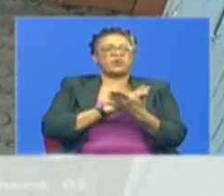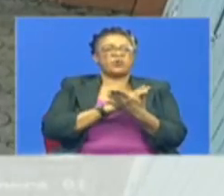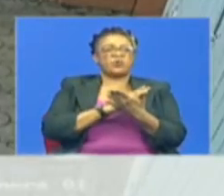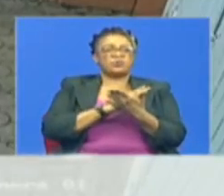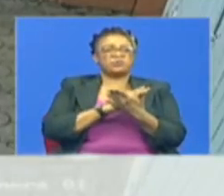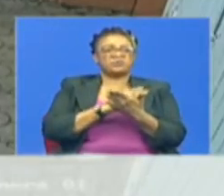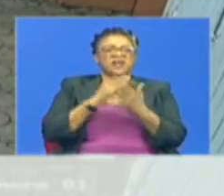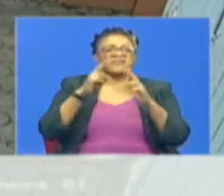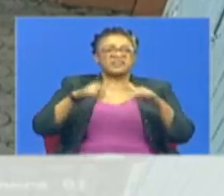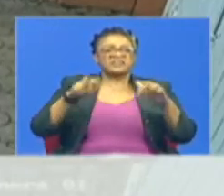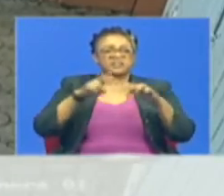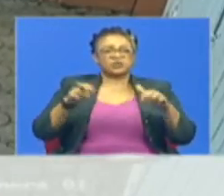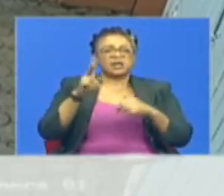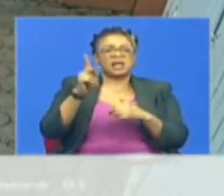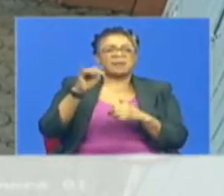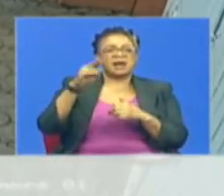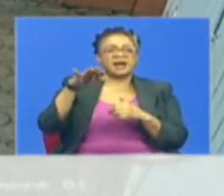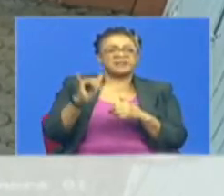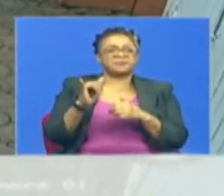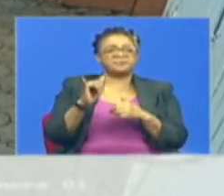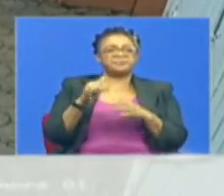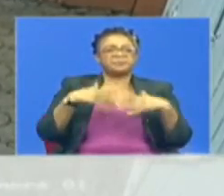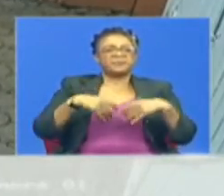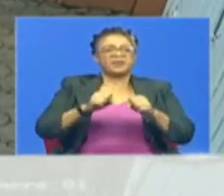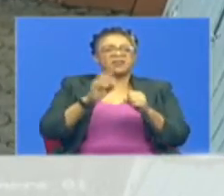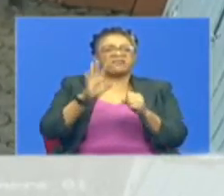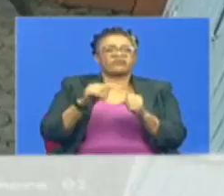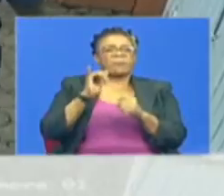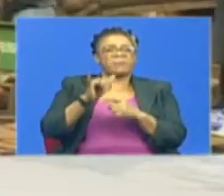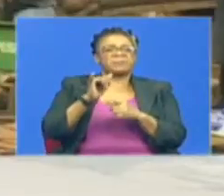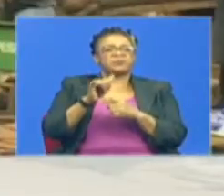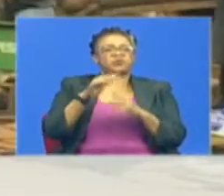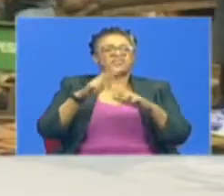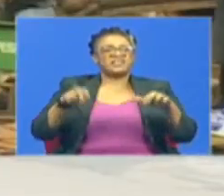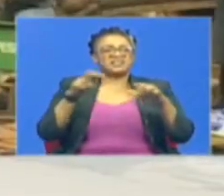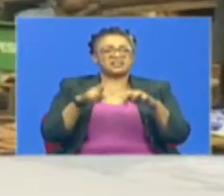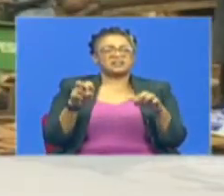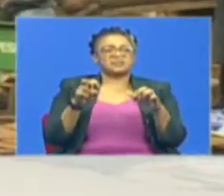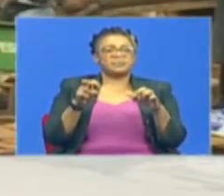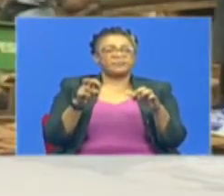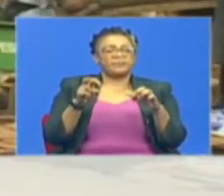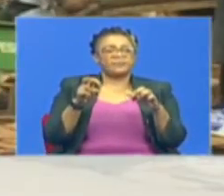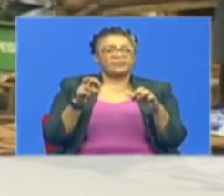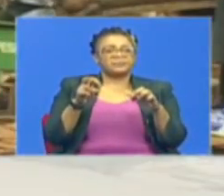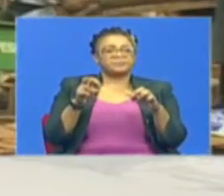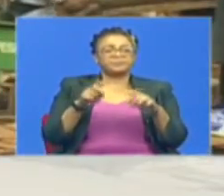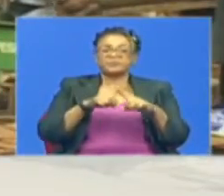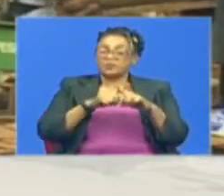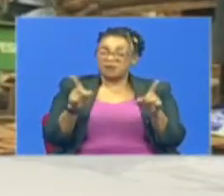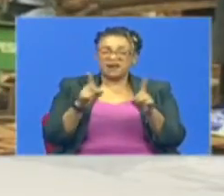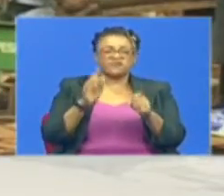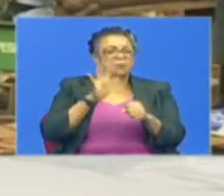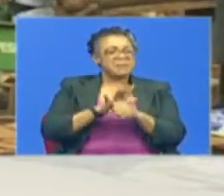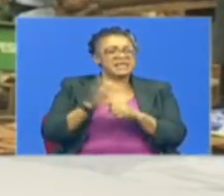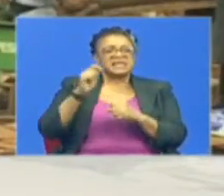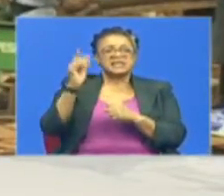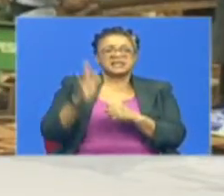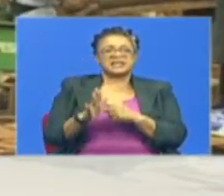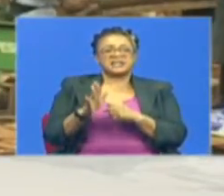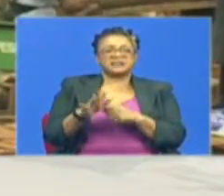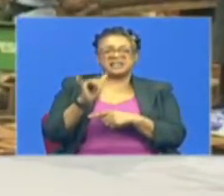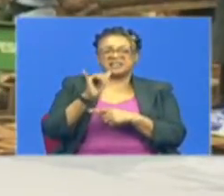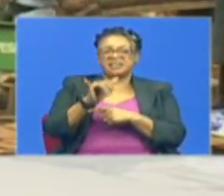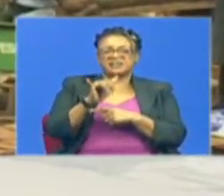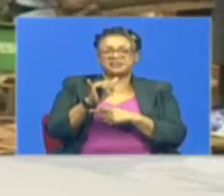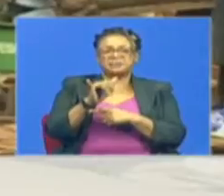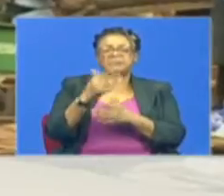Investigations in Kilimani picked it up, promising to investigate. But for many Kenyans, such brazen acts are part